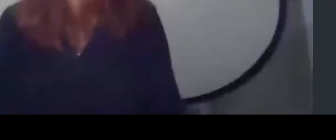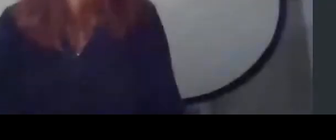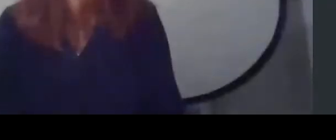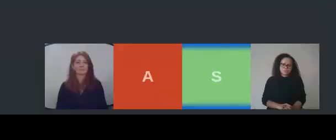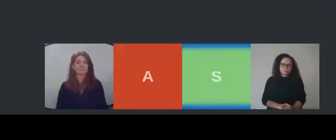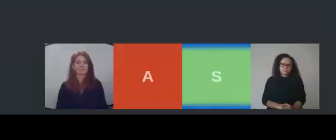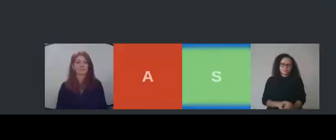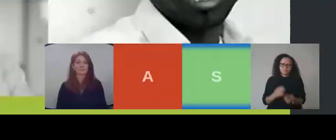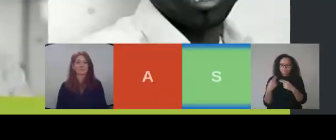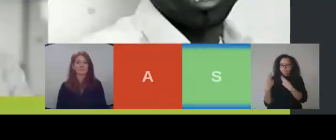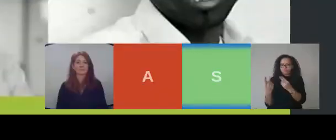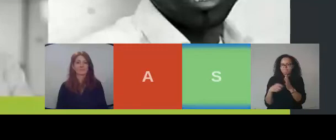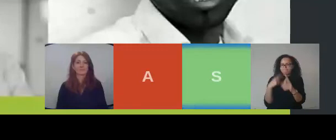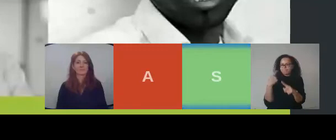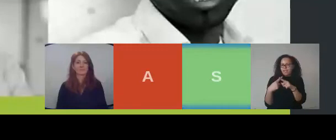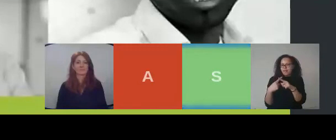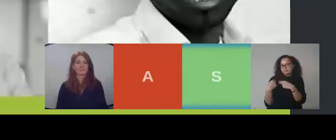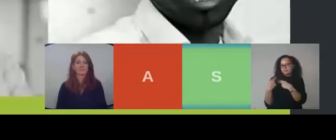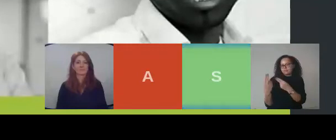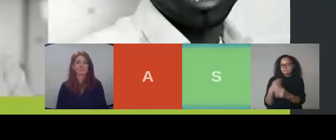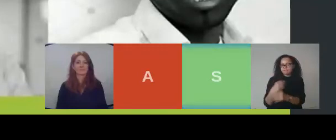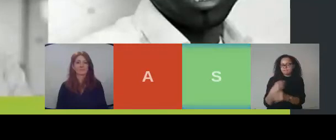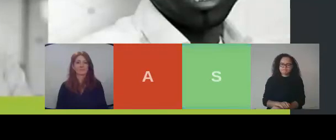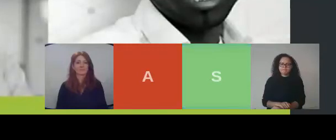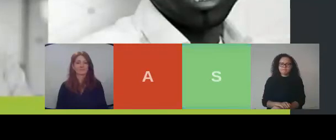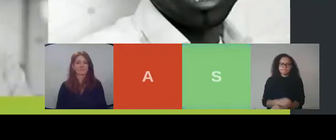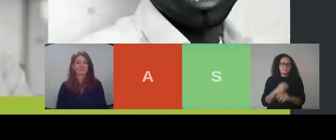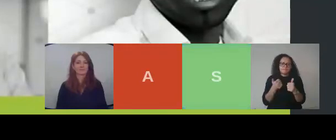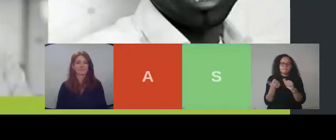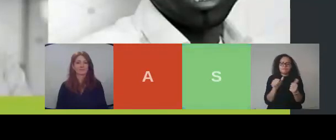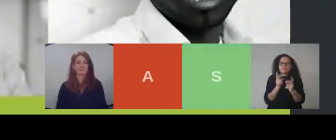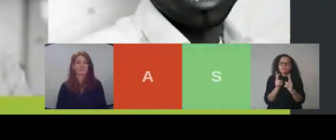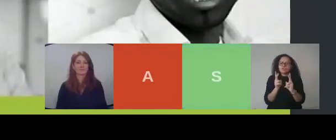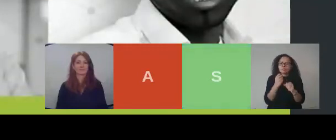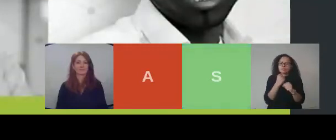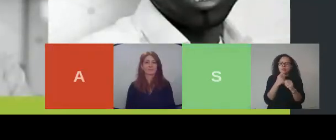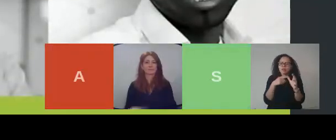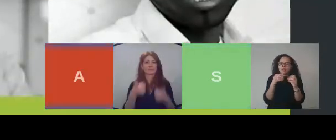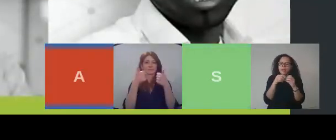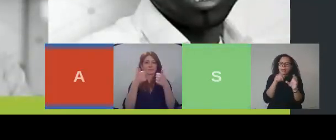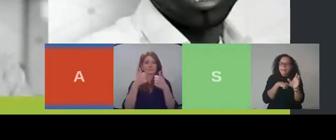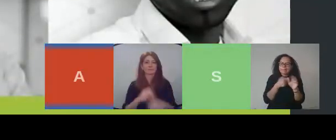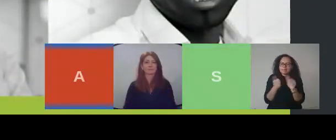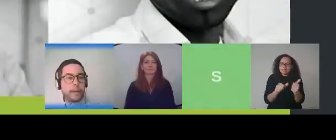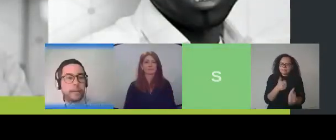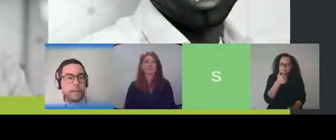Over to you, Alex.